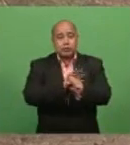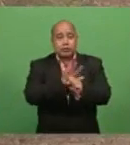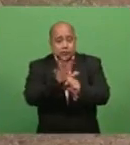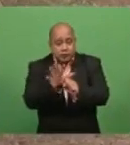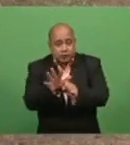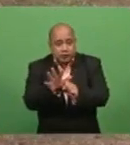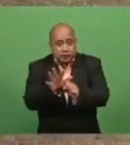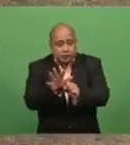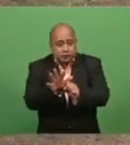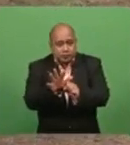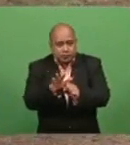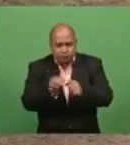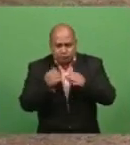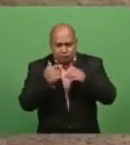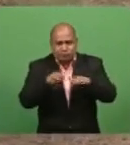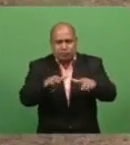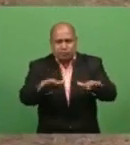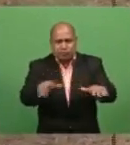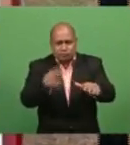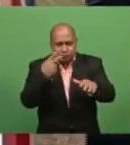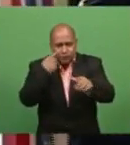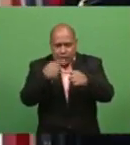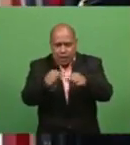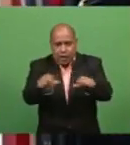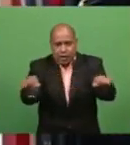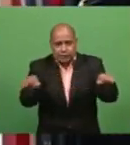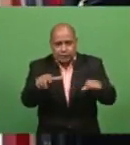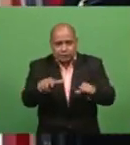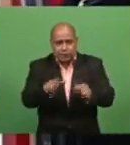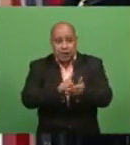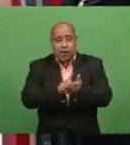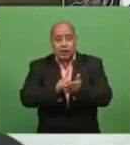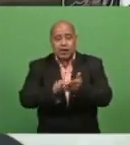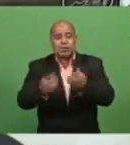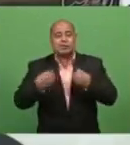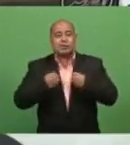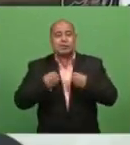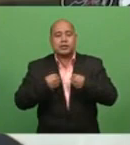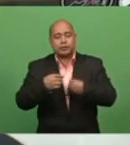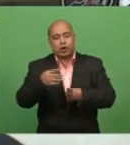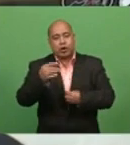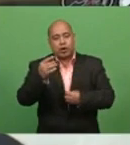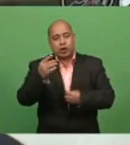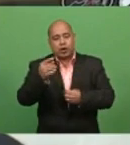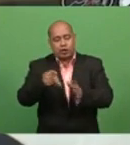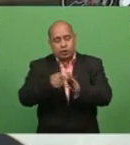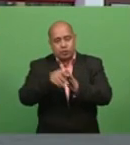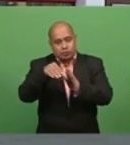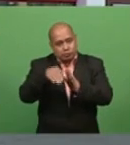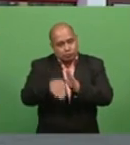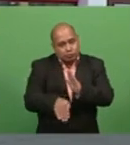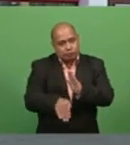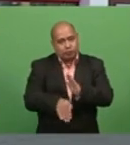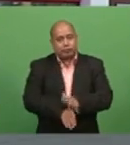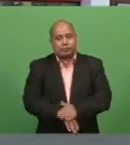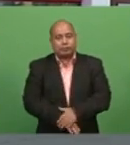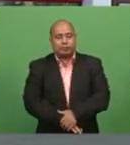chaos set future for agricultural growth. And later in business, oil prices take a